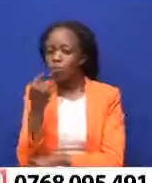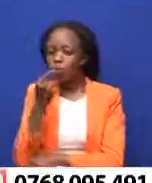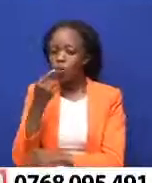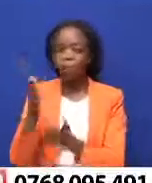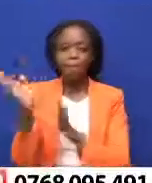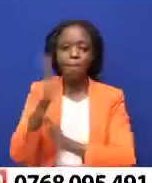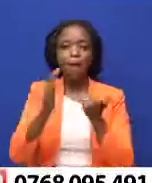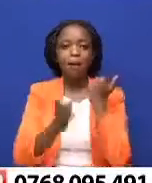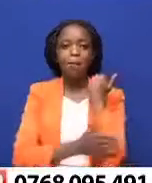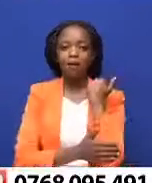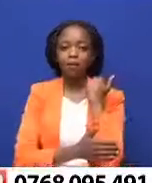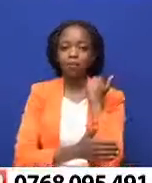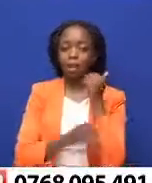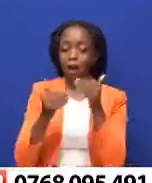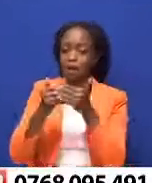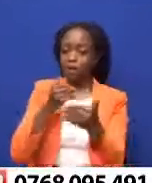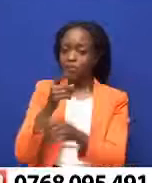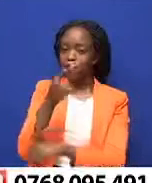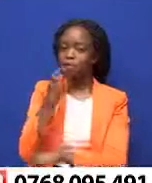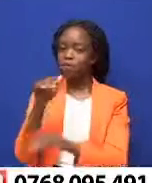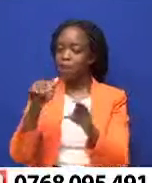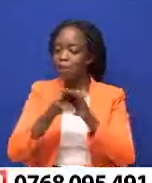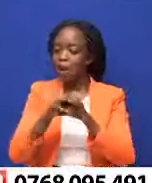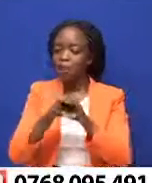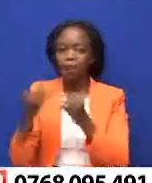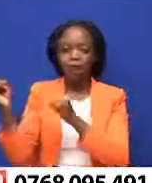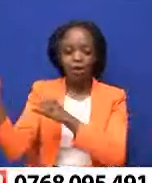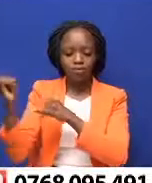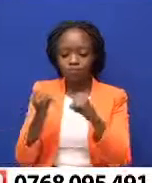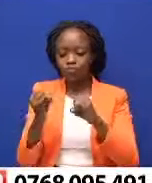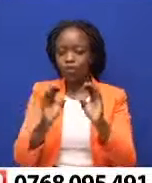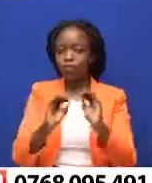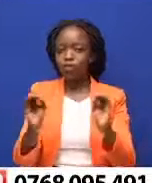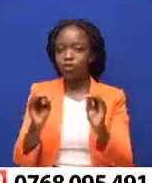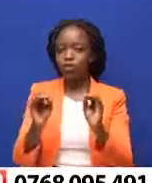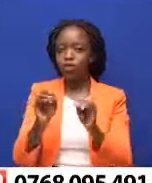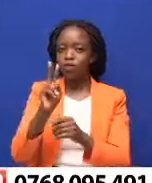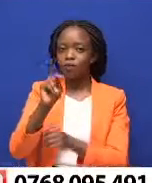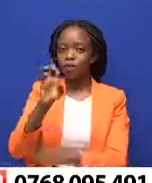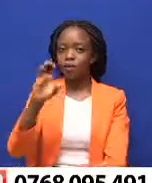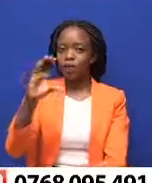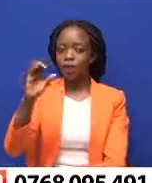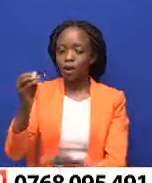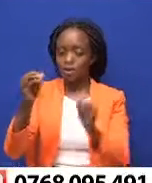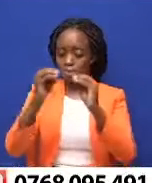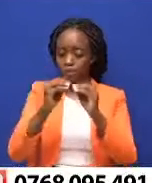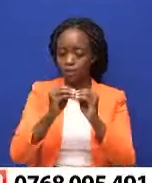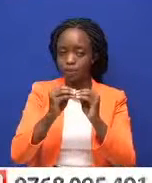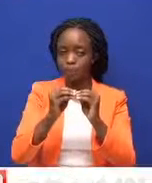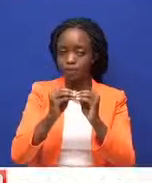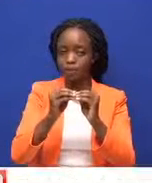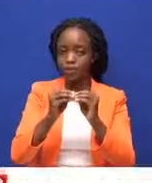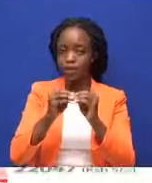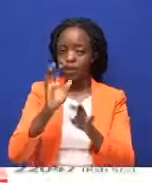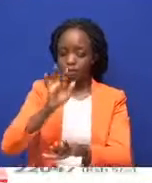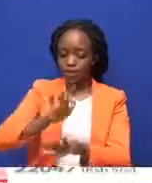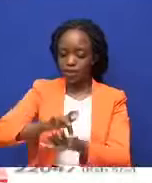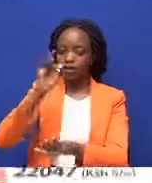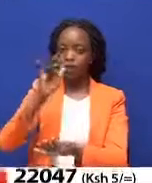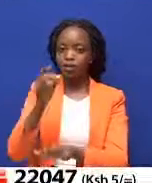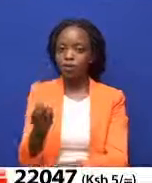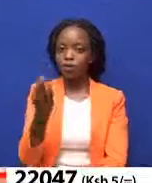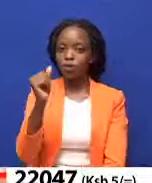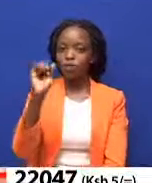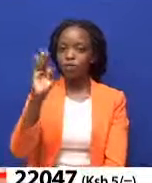case. Earlier on, you said members were not invited for the next meeting that fronted Wafula